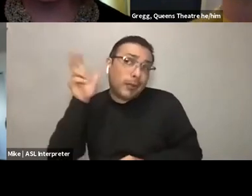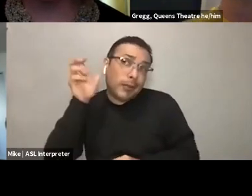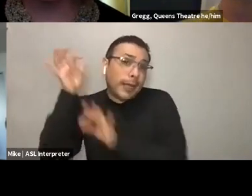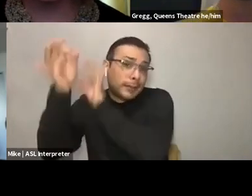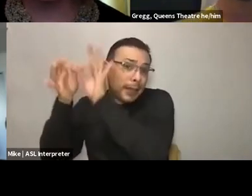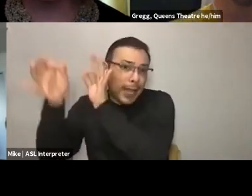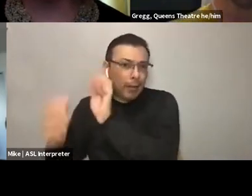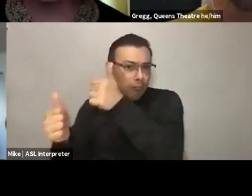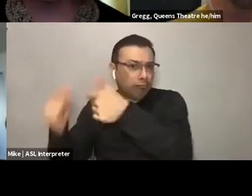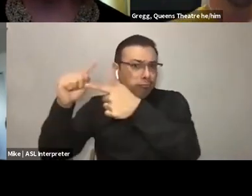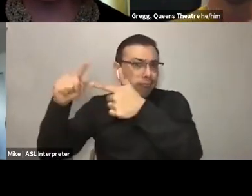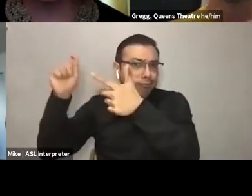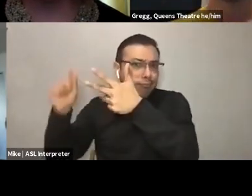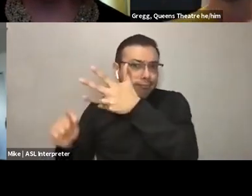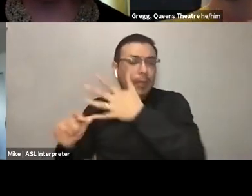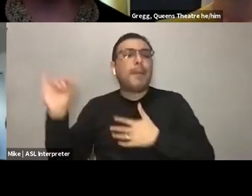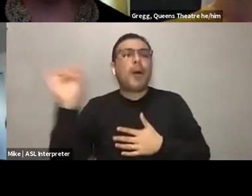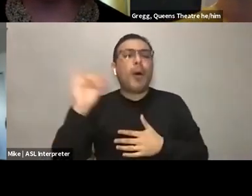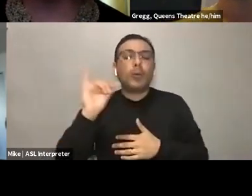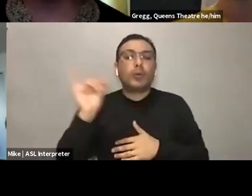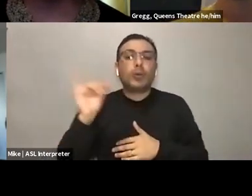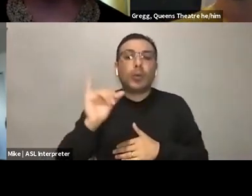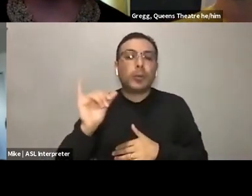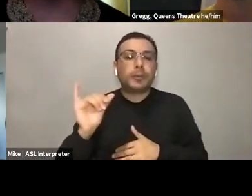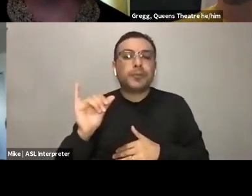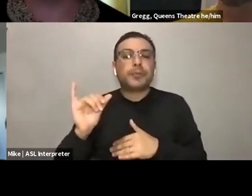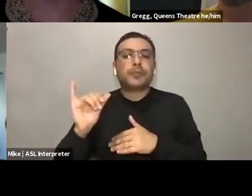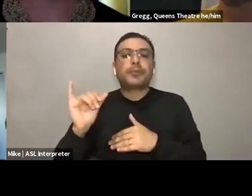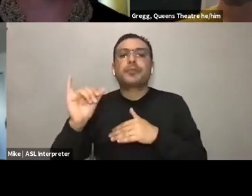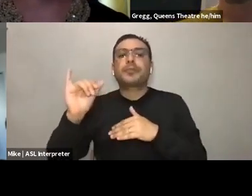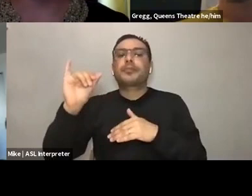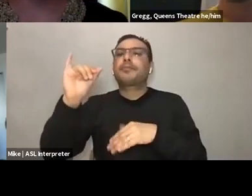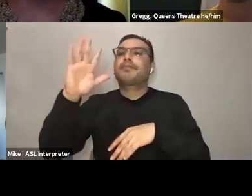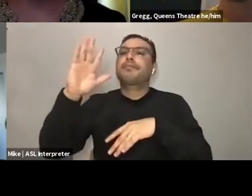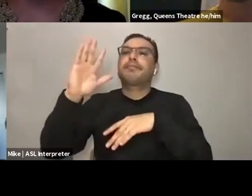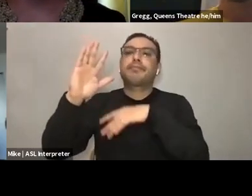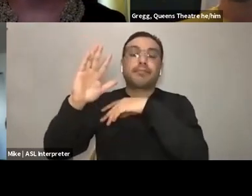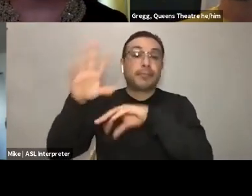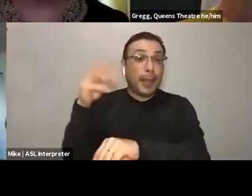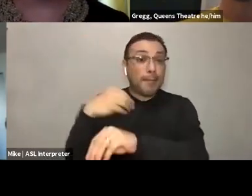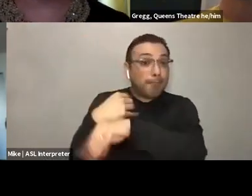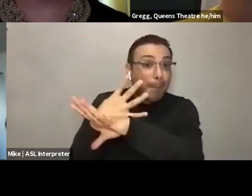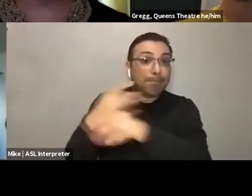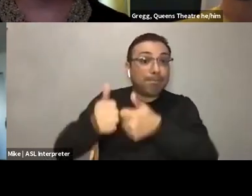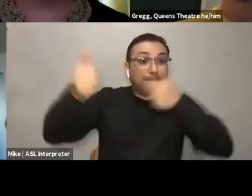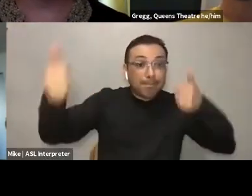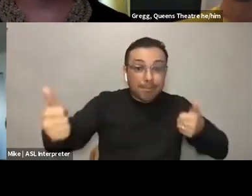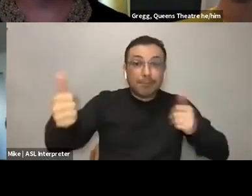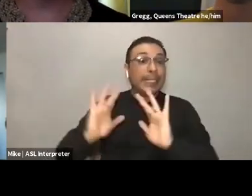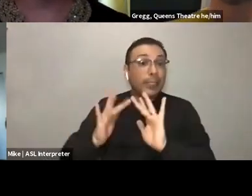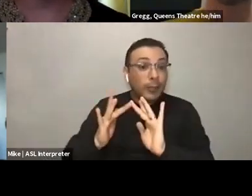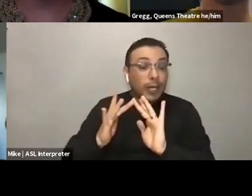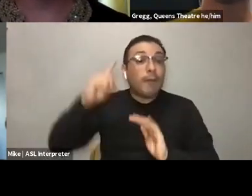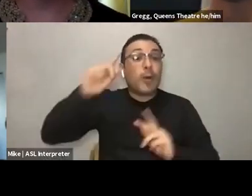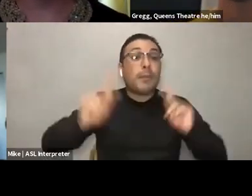about, um, virtual programming, uh, right now, accessible virtual programming for people with intellectual disabilities. Um, I just,